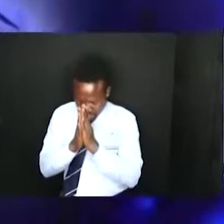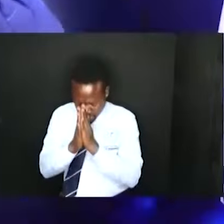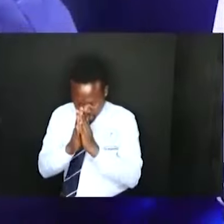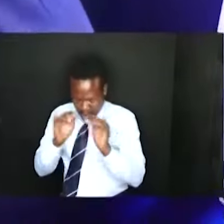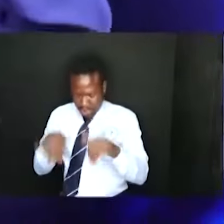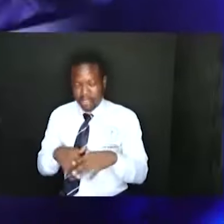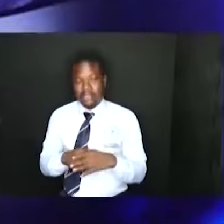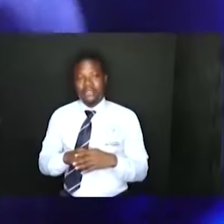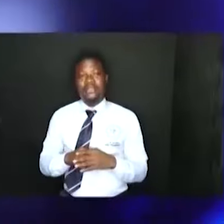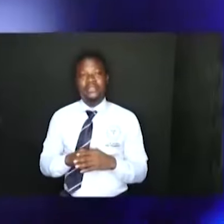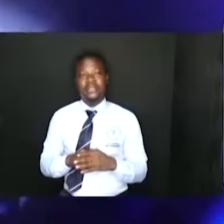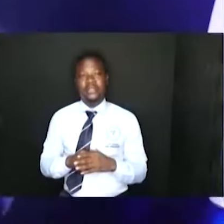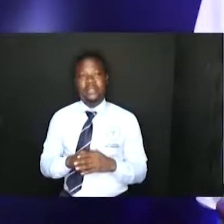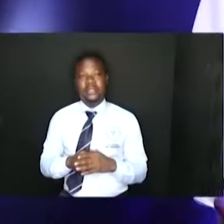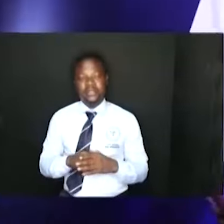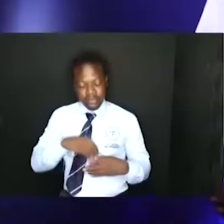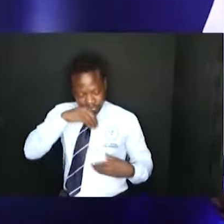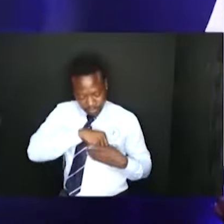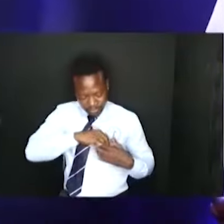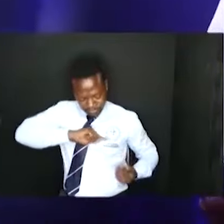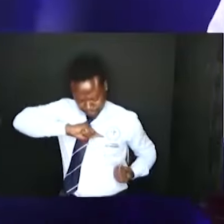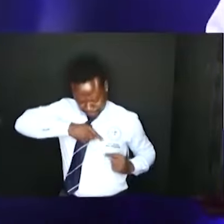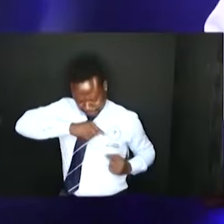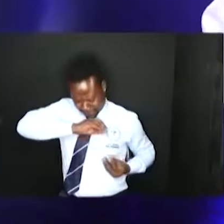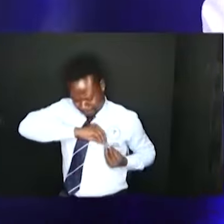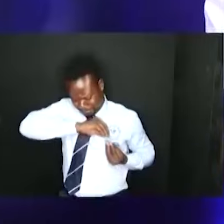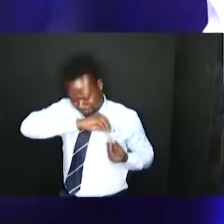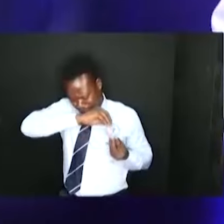I'm pouring out the bitter feeling within.